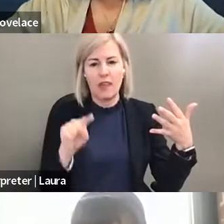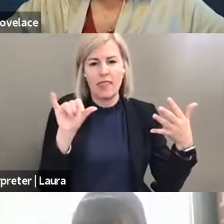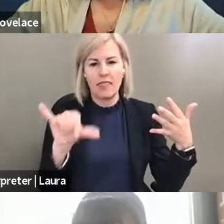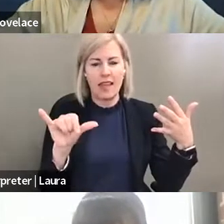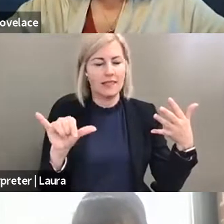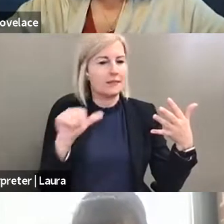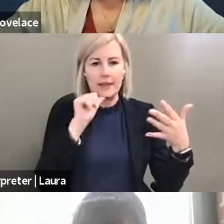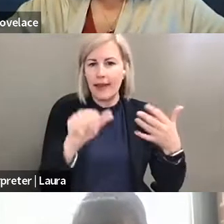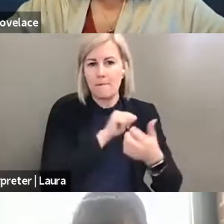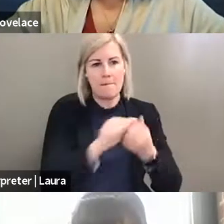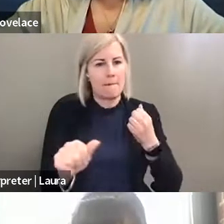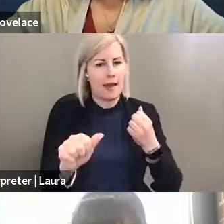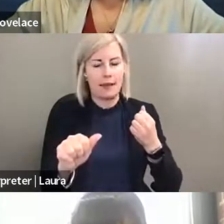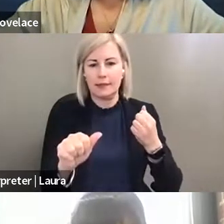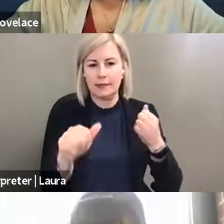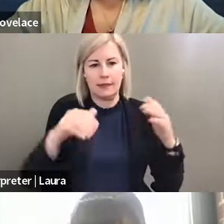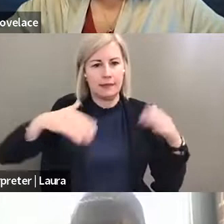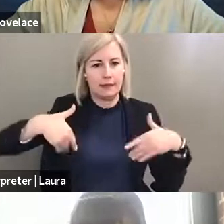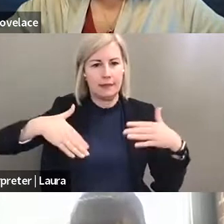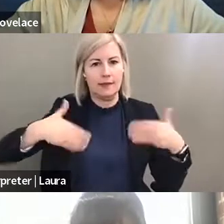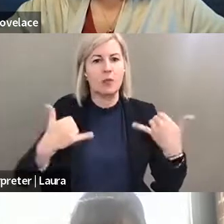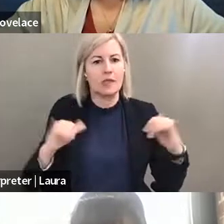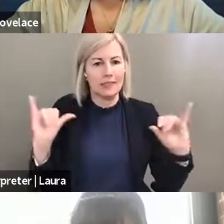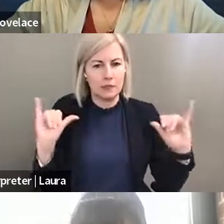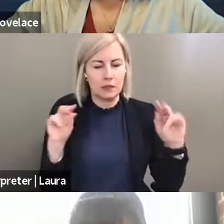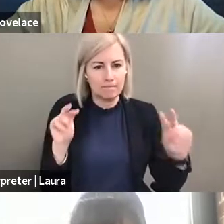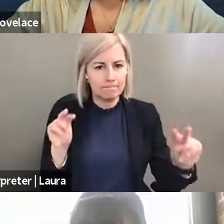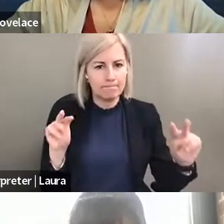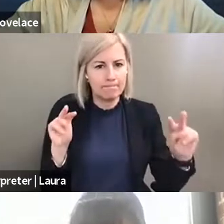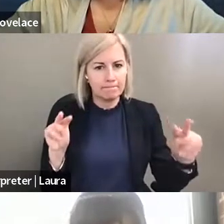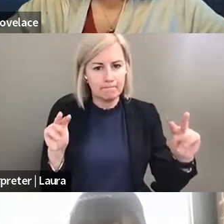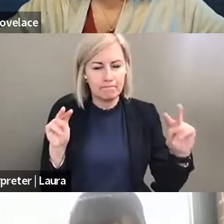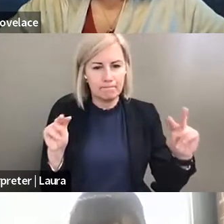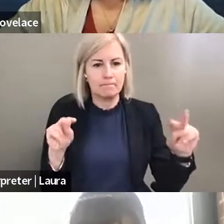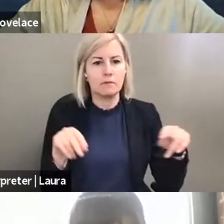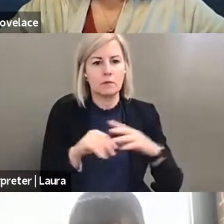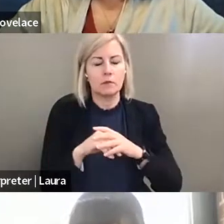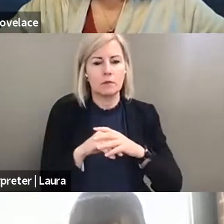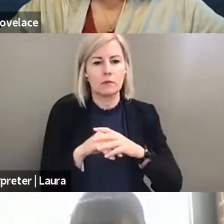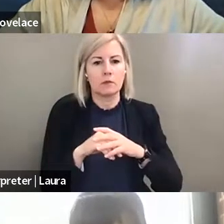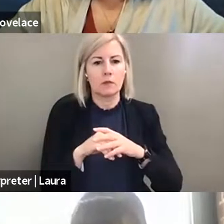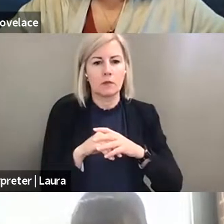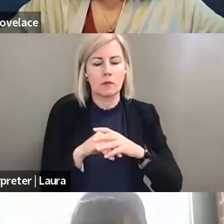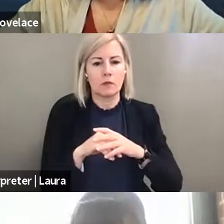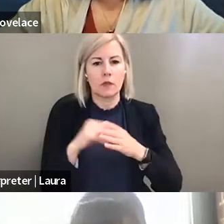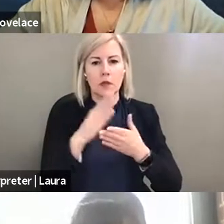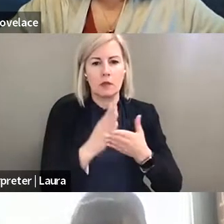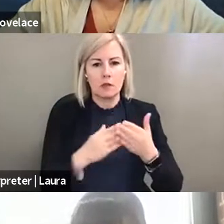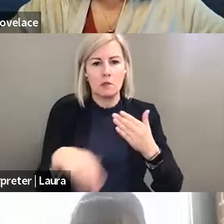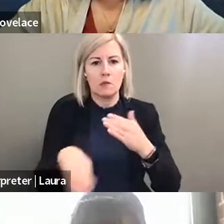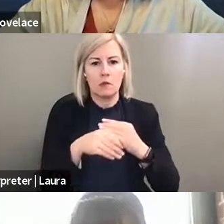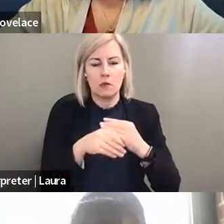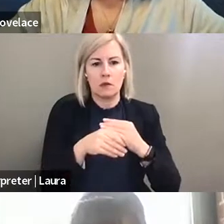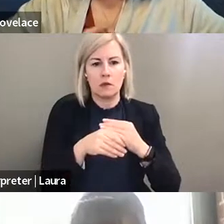not passed the legislature yet and that we're still watching. So there's some additional, the